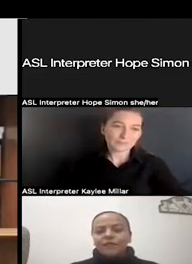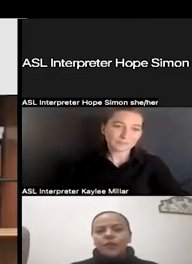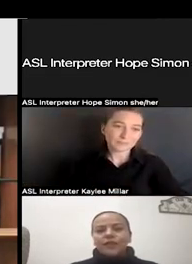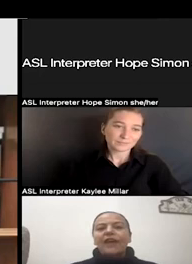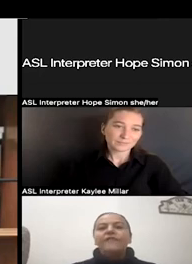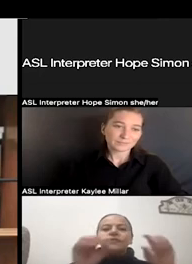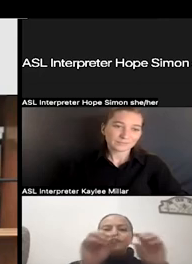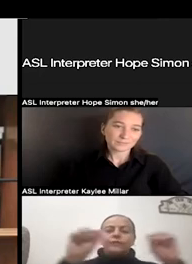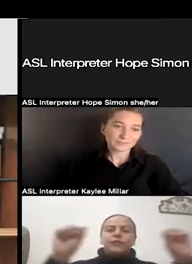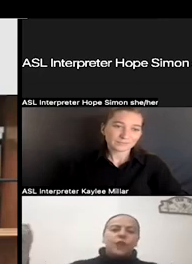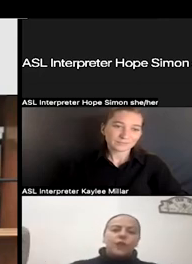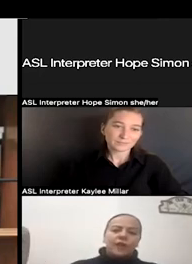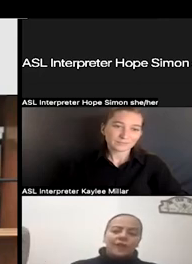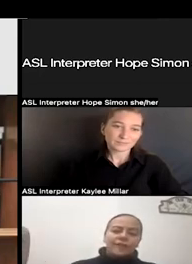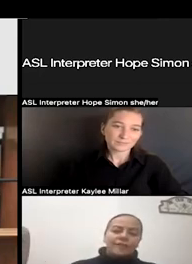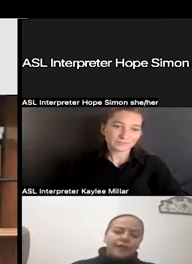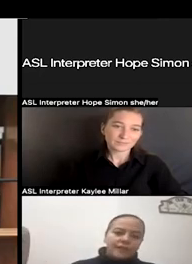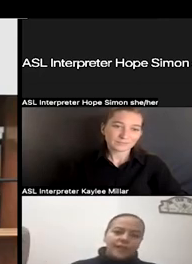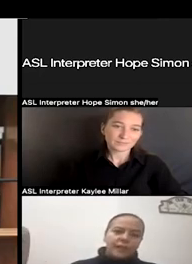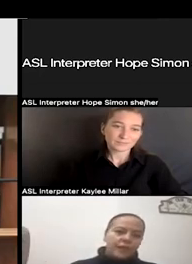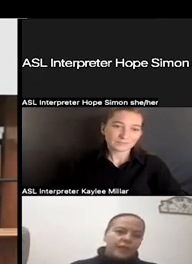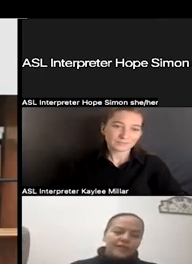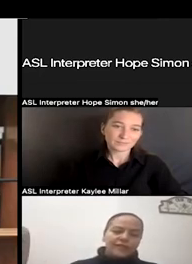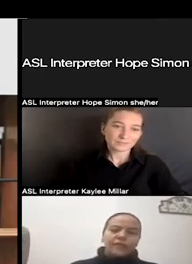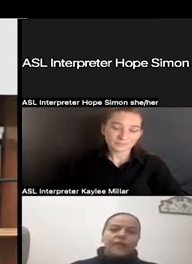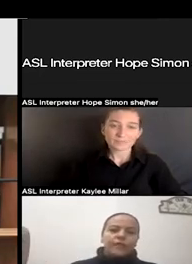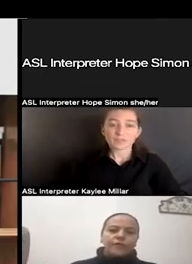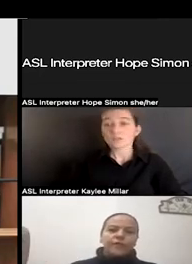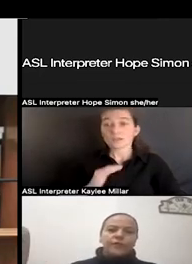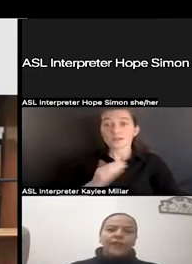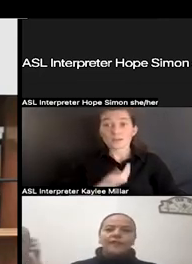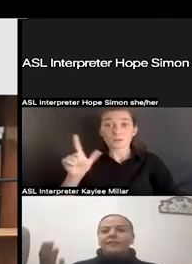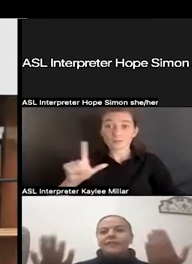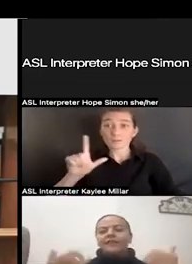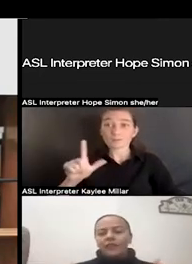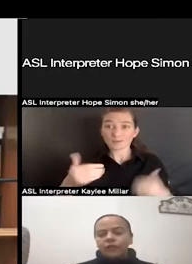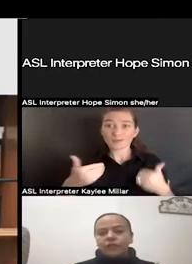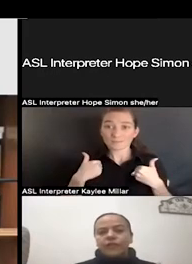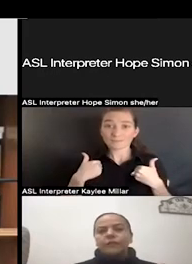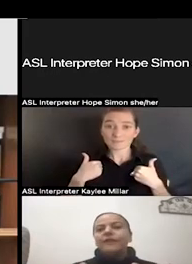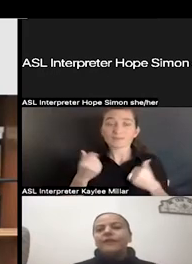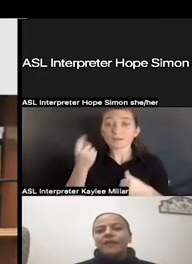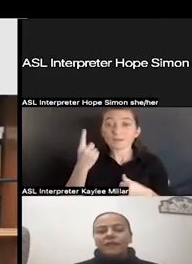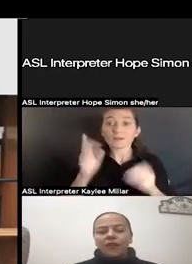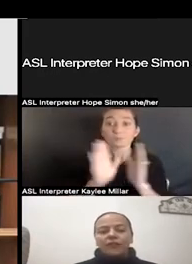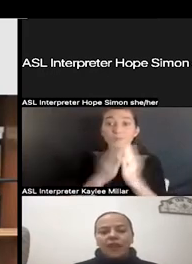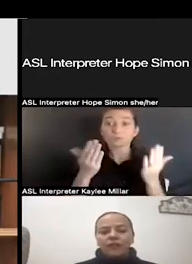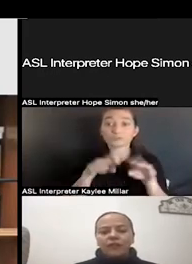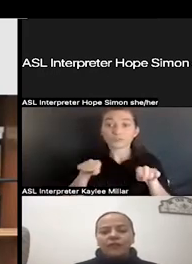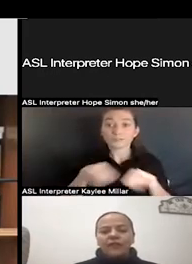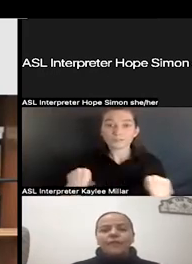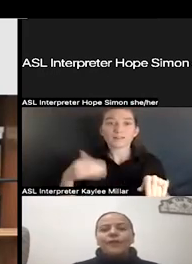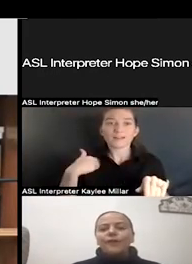ton of books. Having those straps that go in the front of the bookcases is very helpful so that if they do ever tip, nothing falls